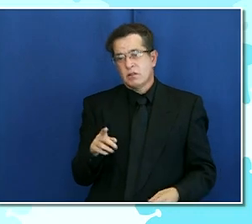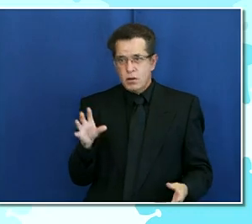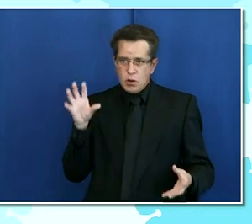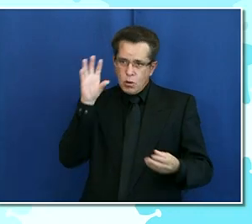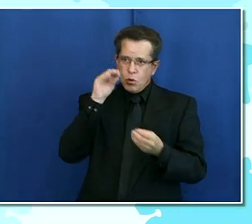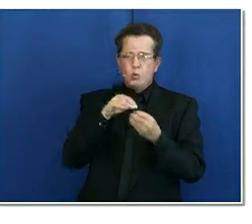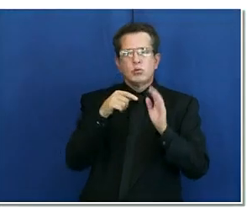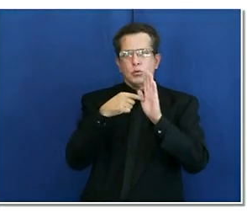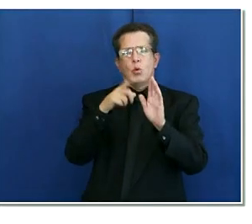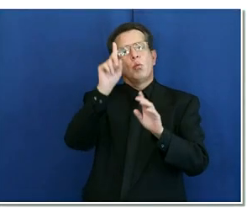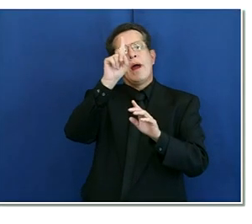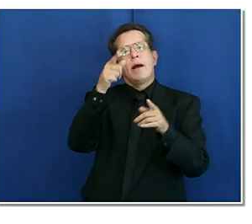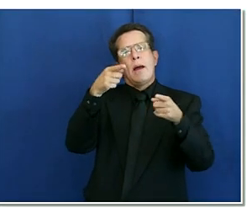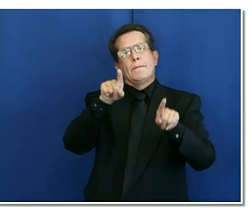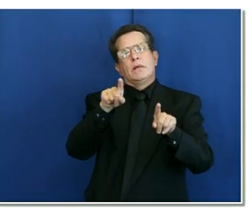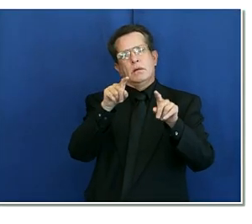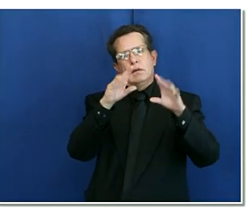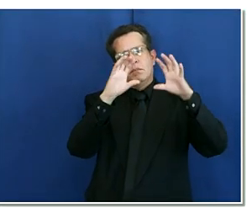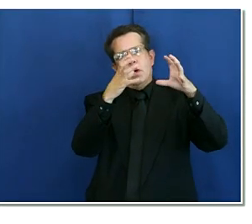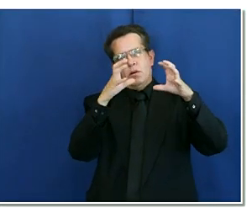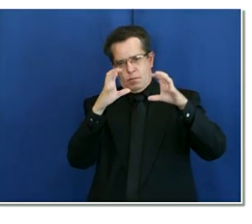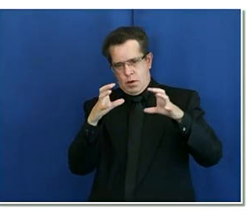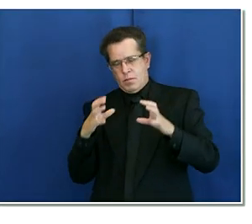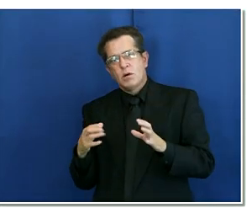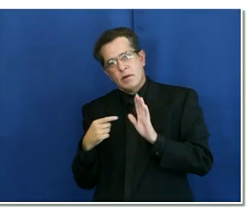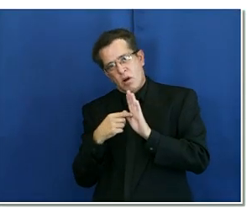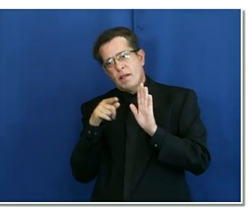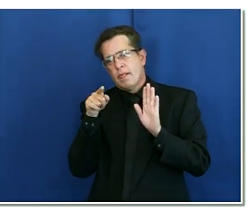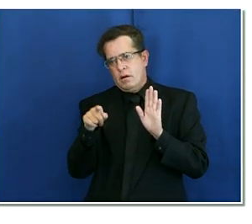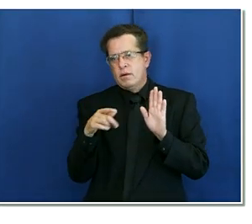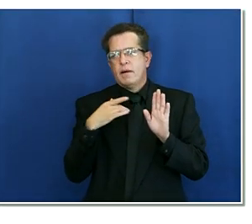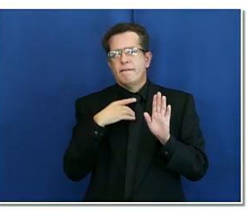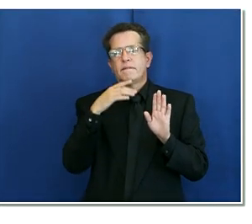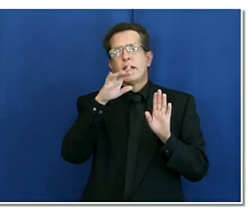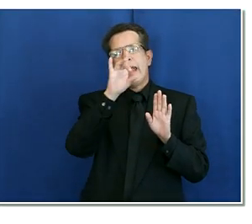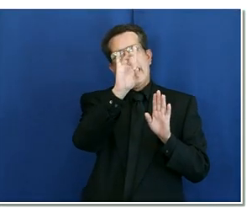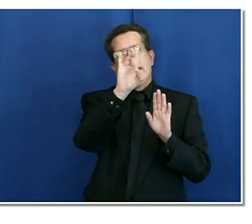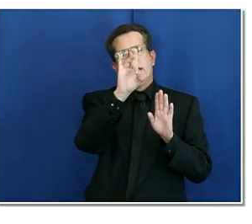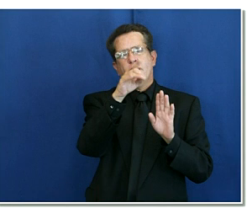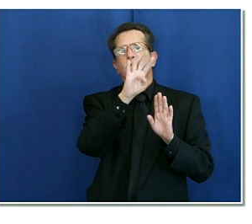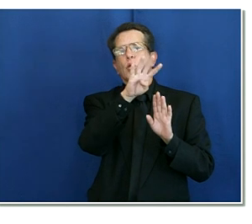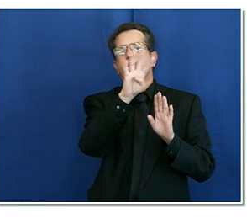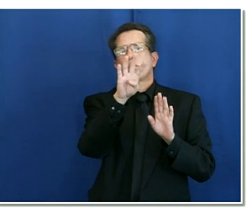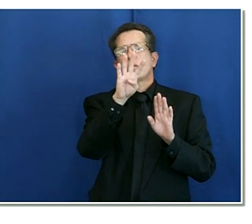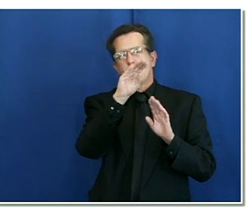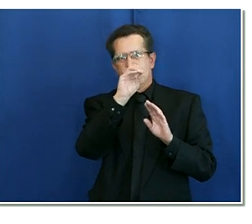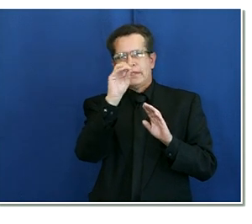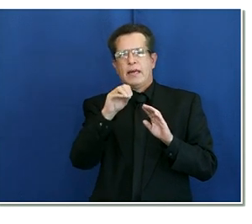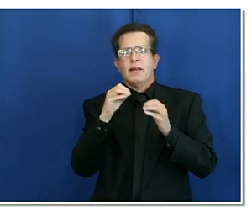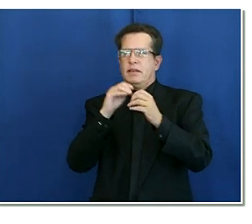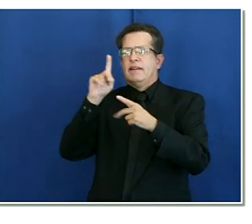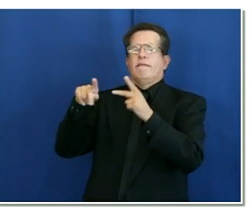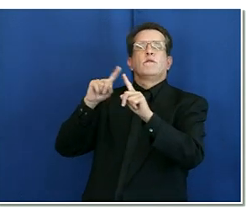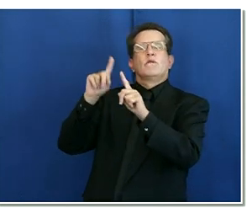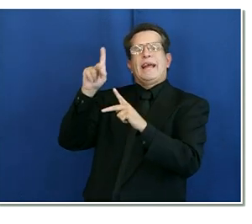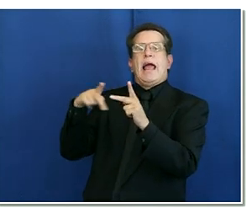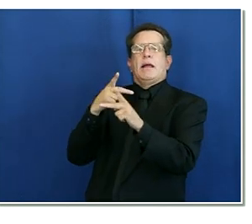by settings in the next slide, with 8 or 44% occurring in various types of